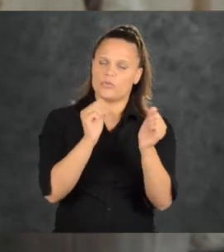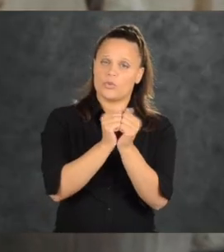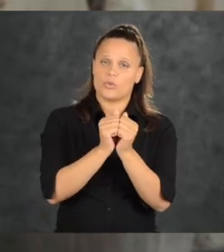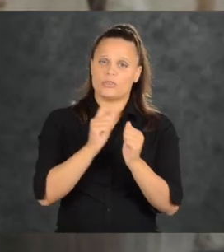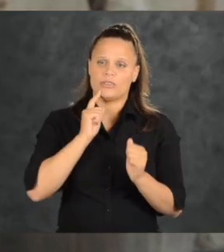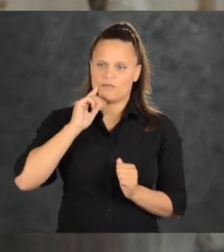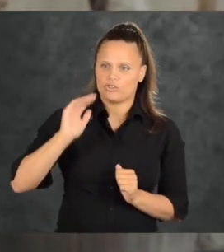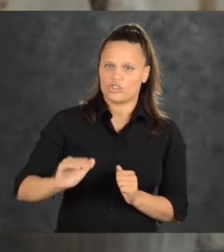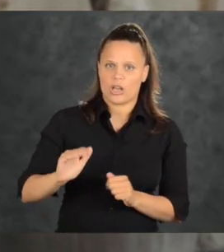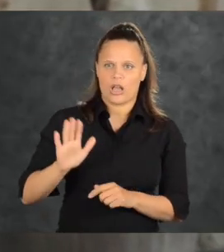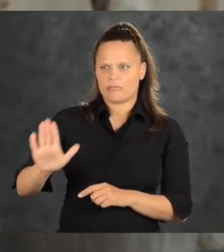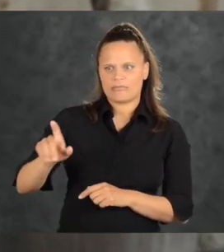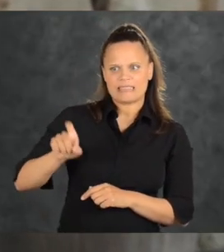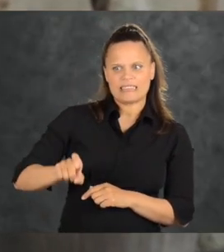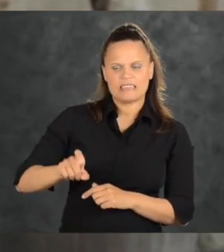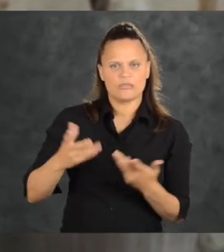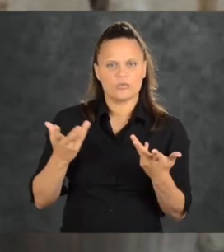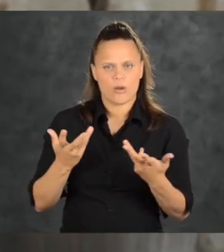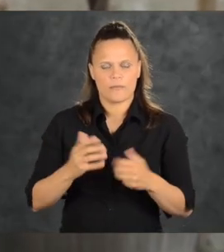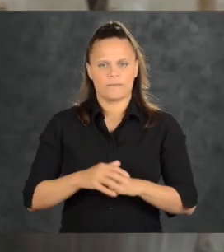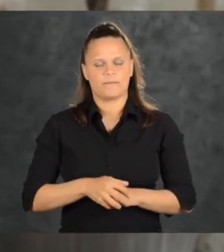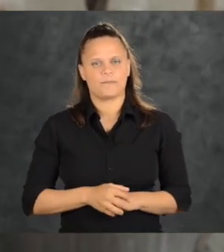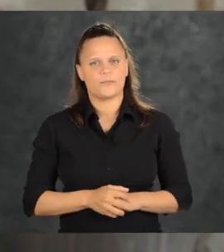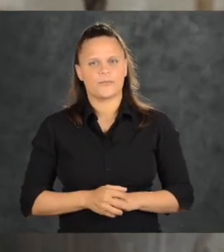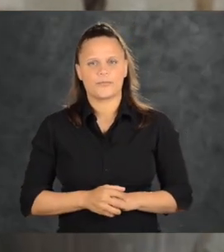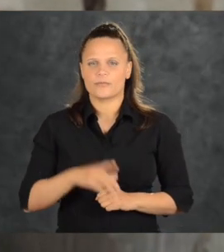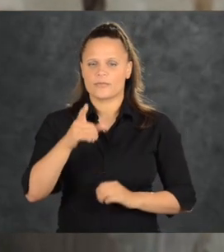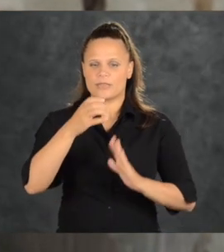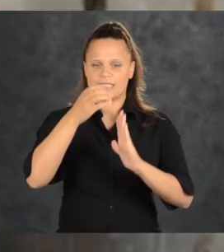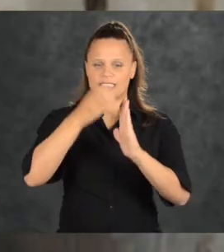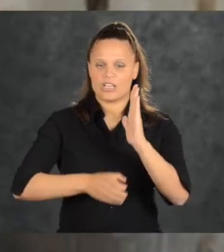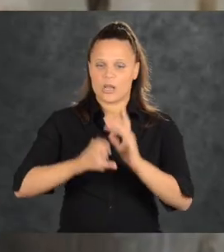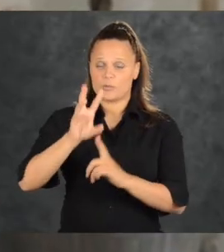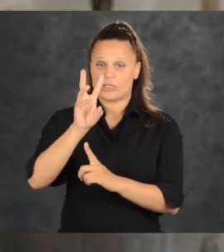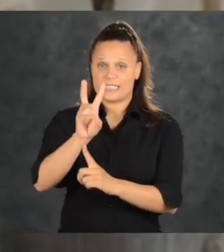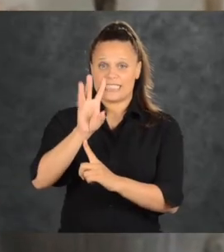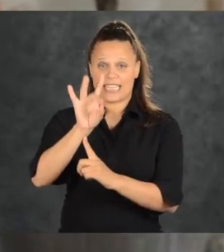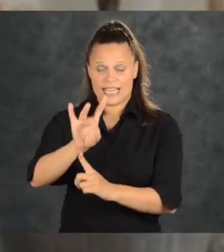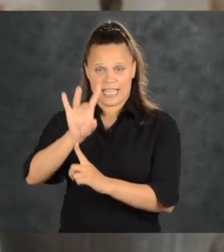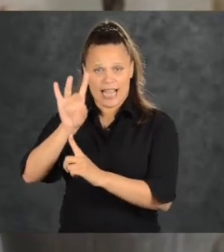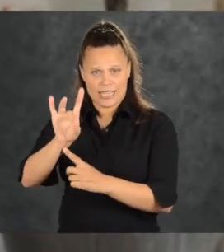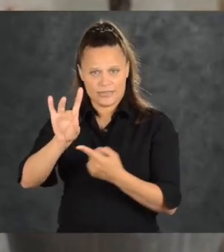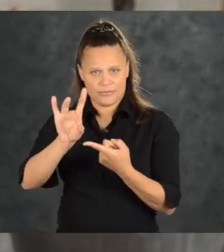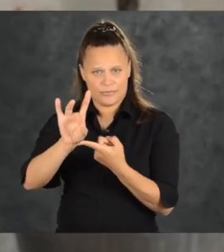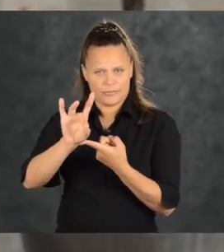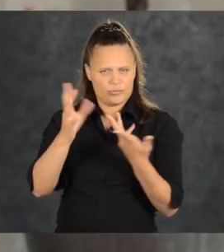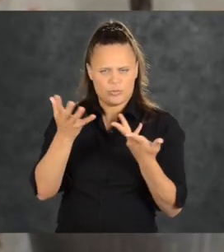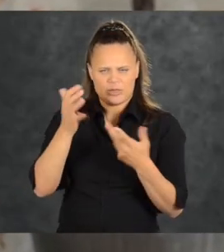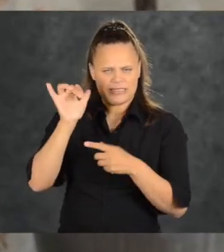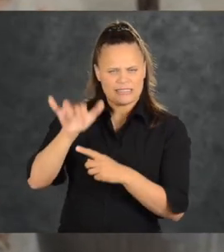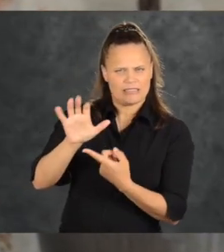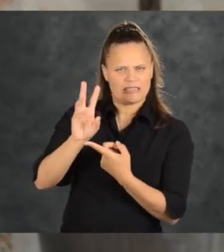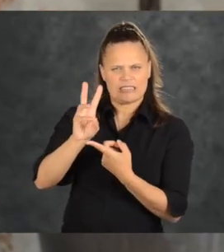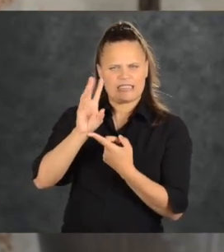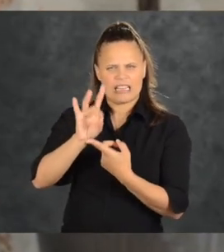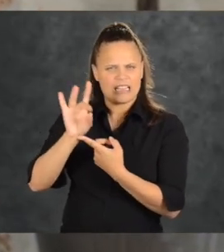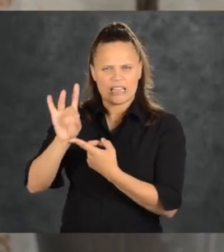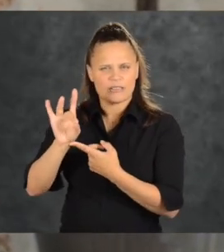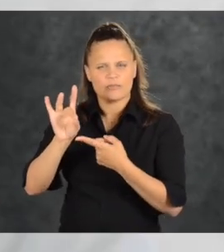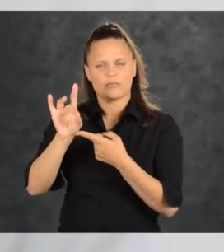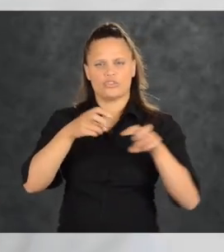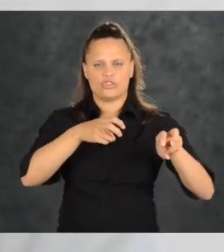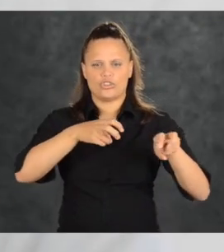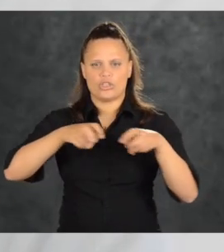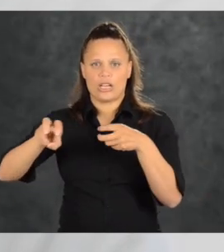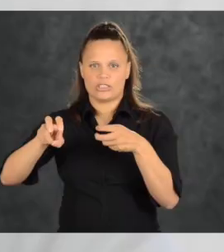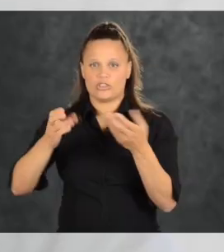human resources liaison, an older adult woman, smiles on the phone. Then, the HR liaison connects the candidate with the hiring agency.